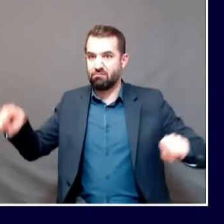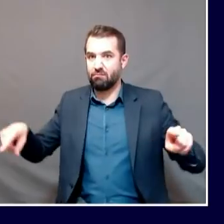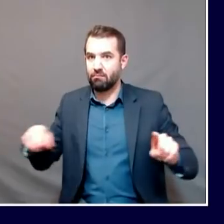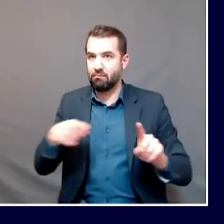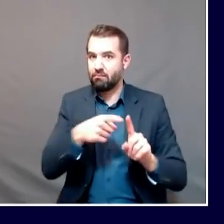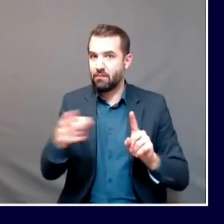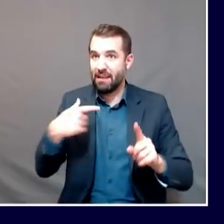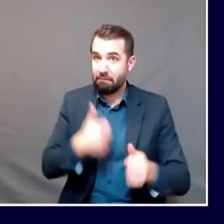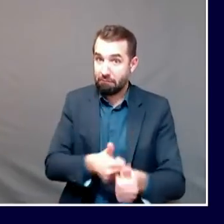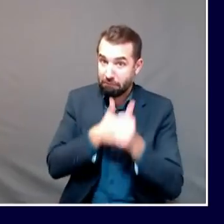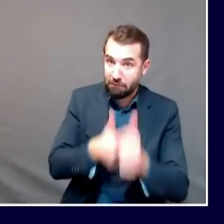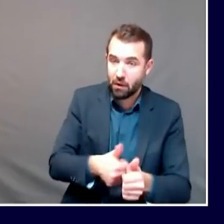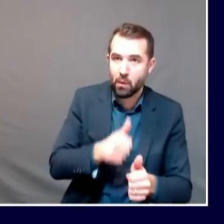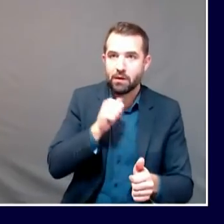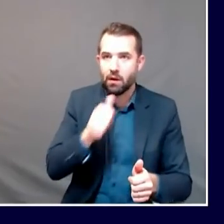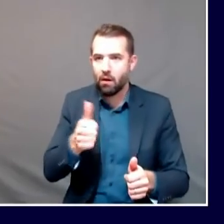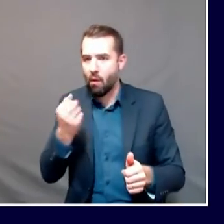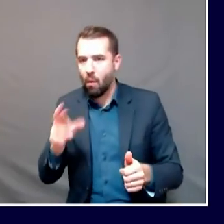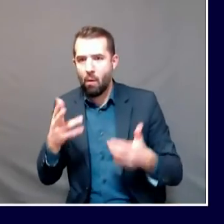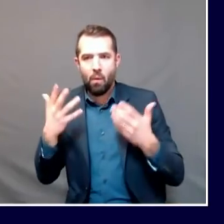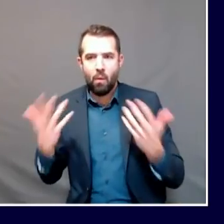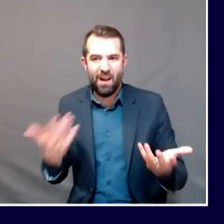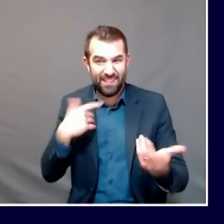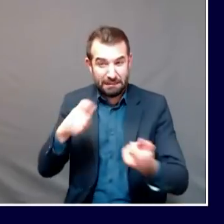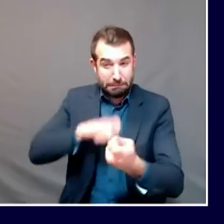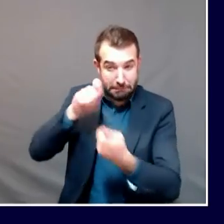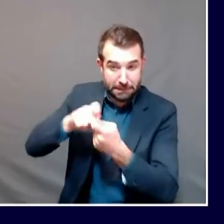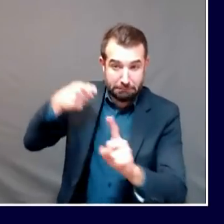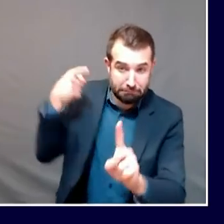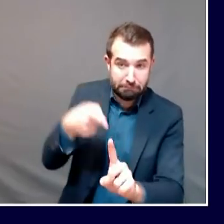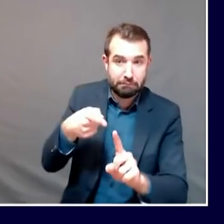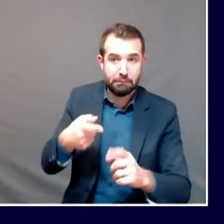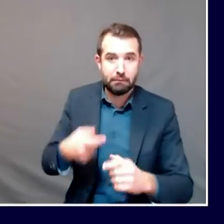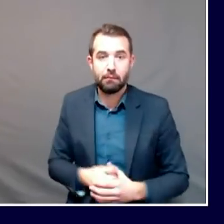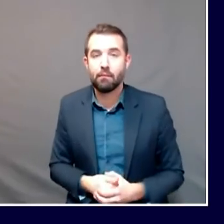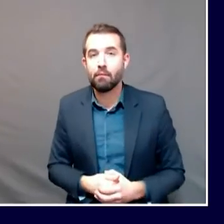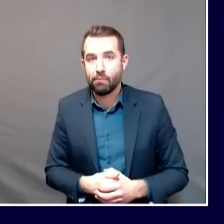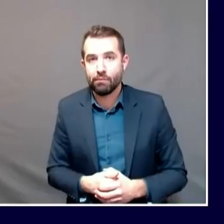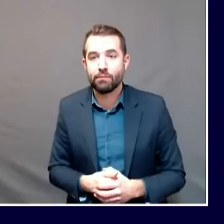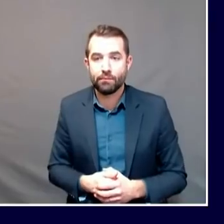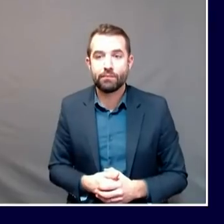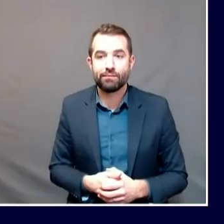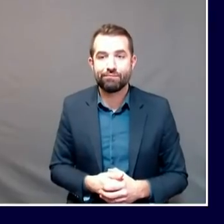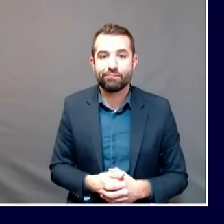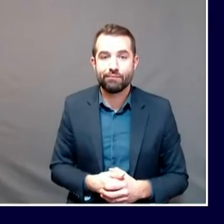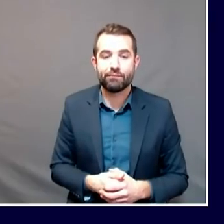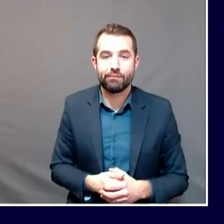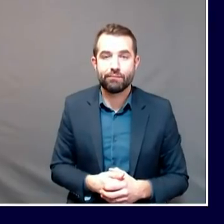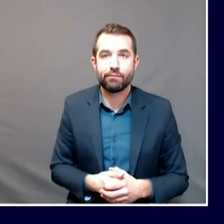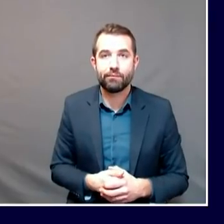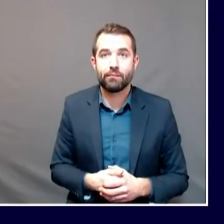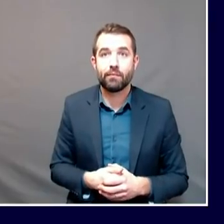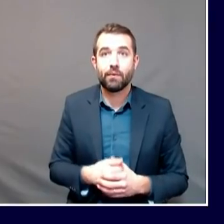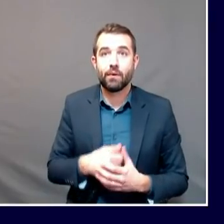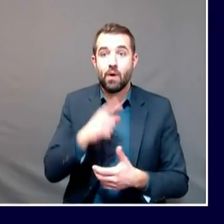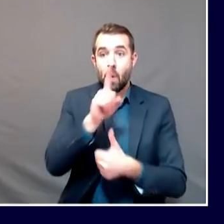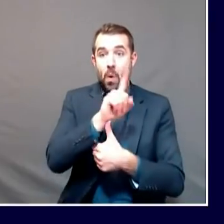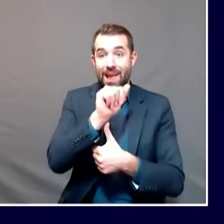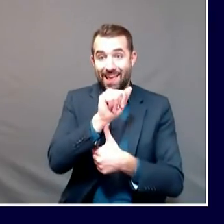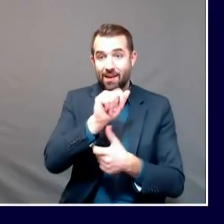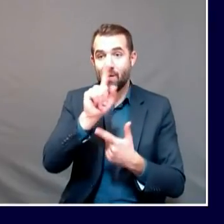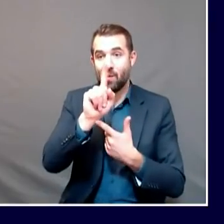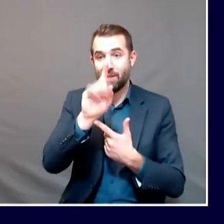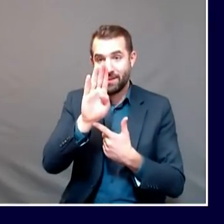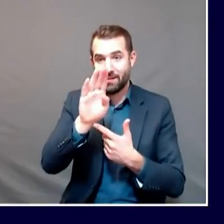factor or job? Well, what I think is important there, Evan, is that the phases that we have right now and that we are contemplating